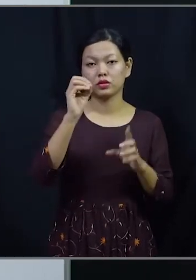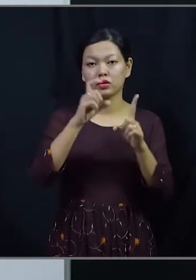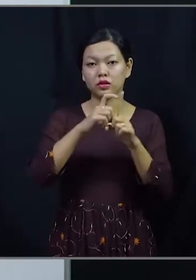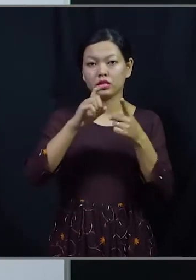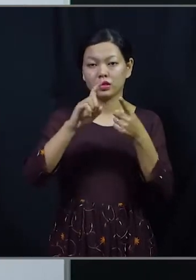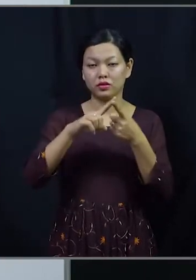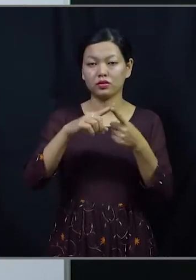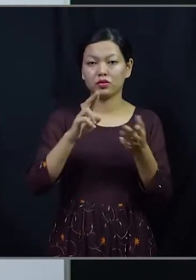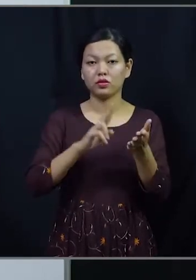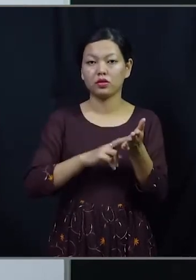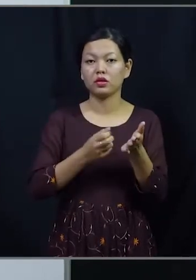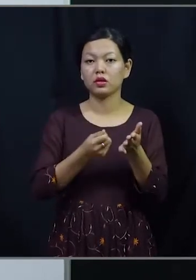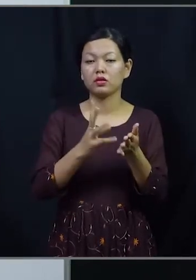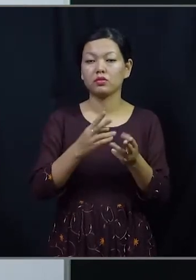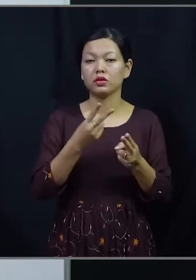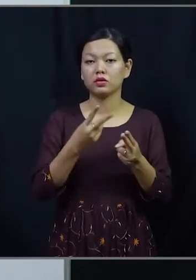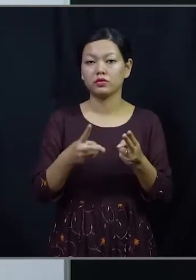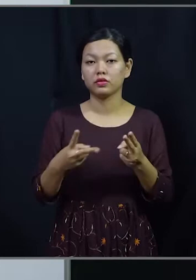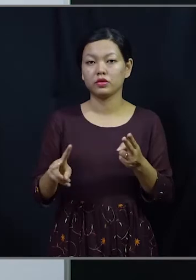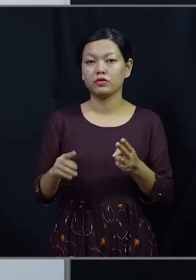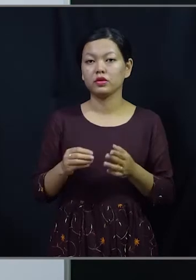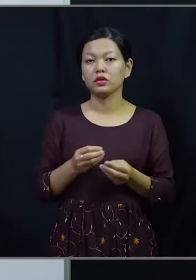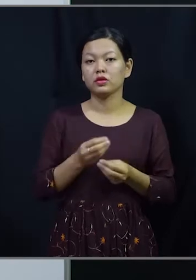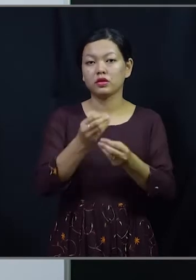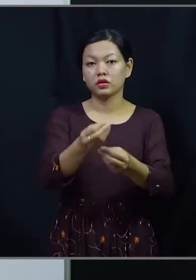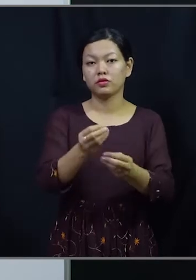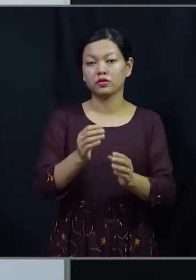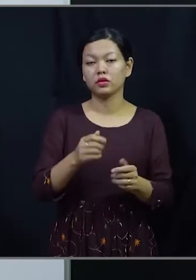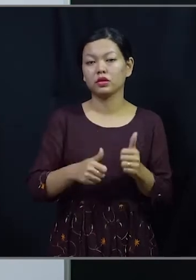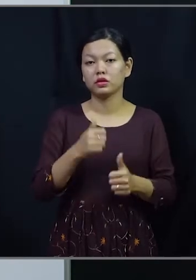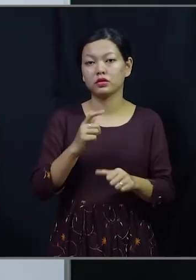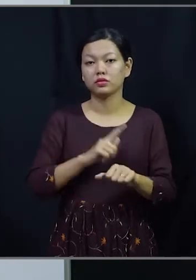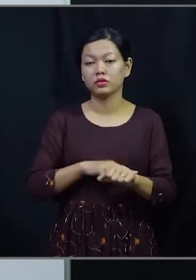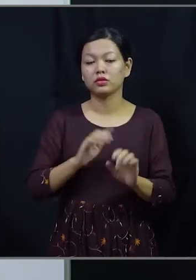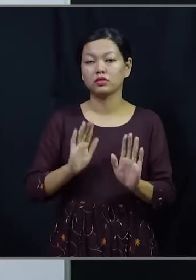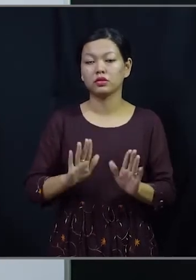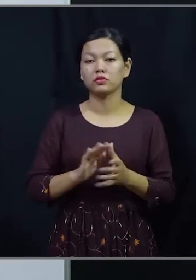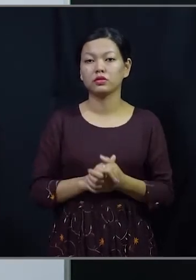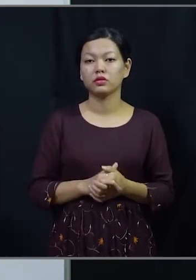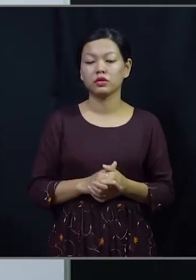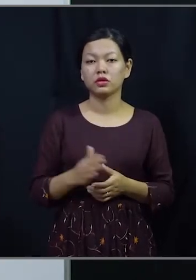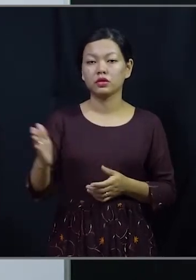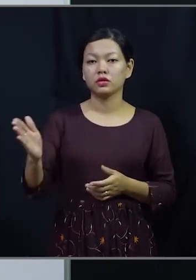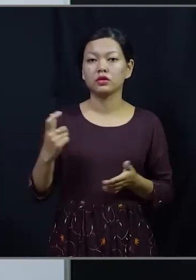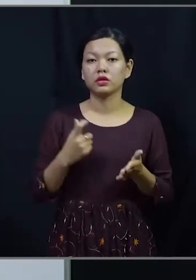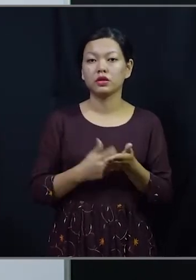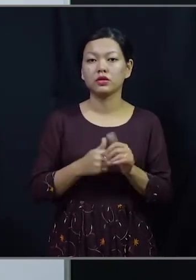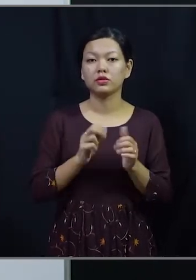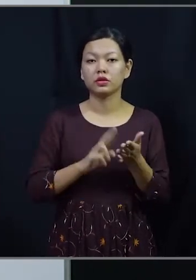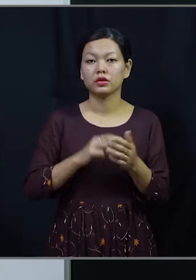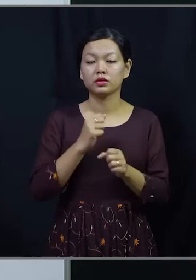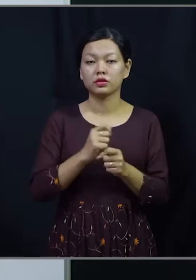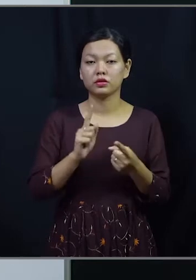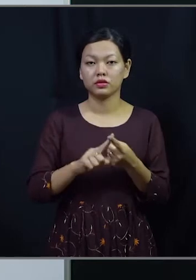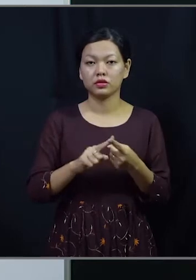of fx equal to g of f of x. In this case, the very important condition should be range of the